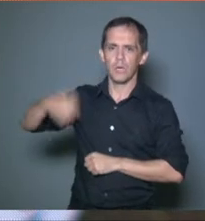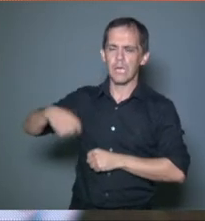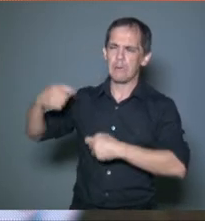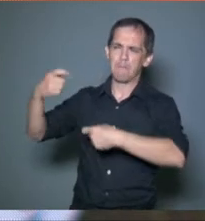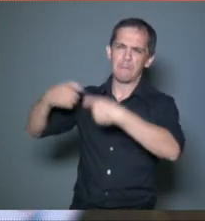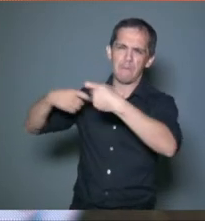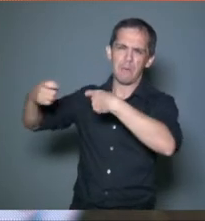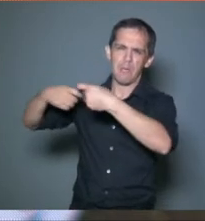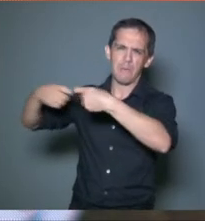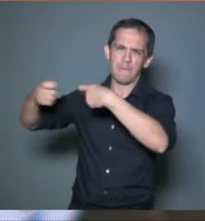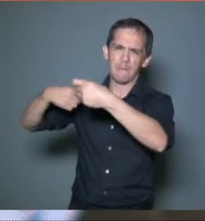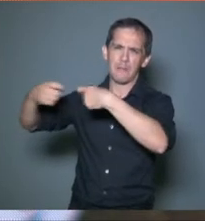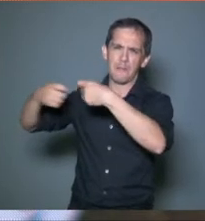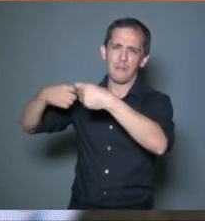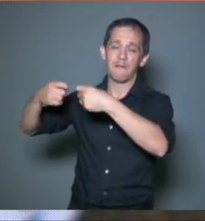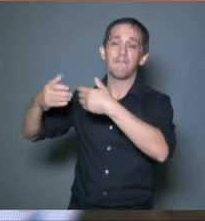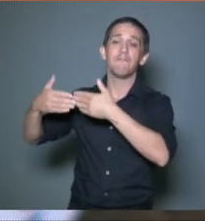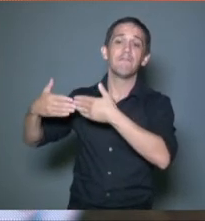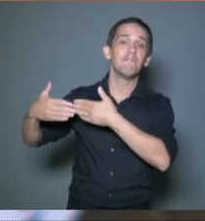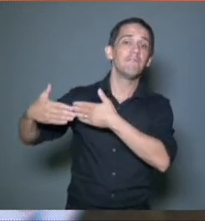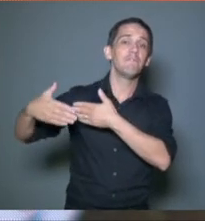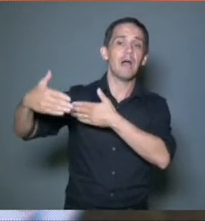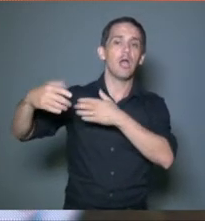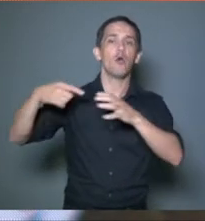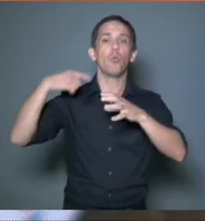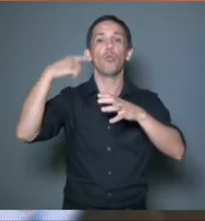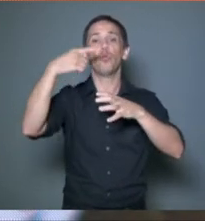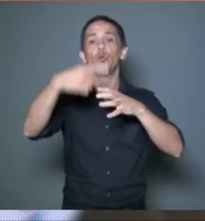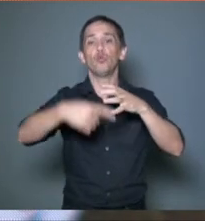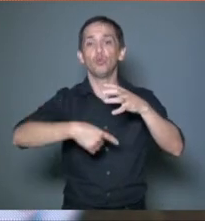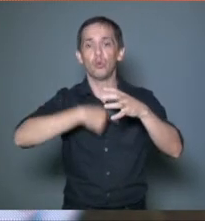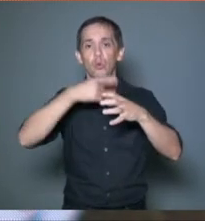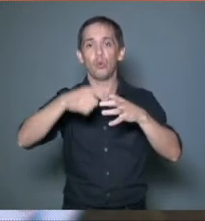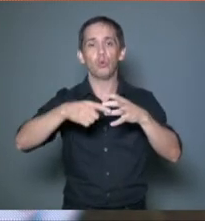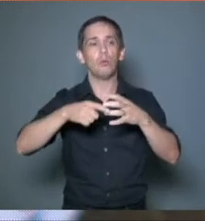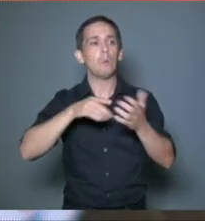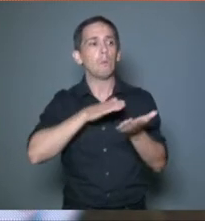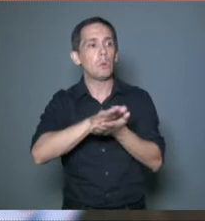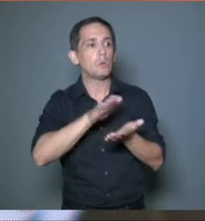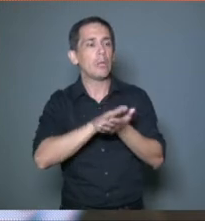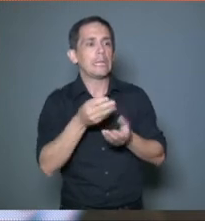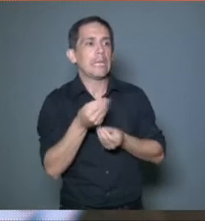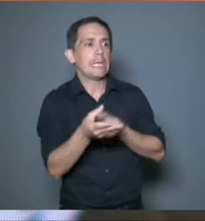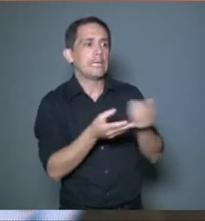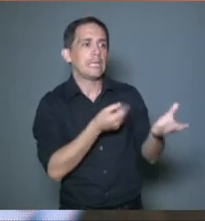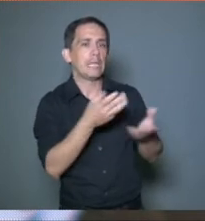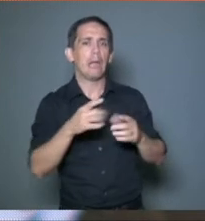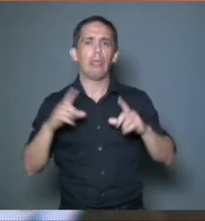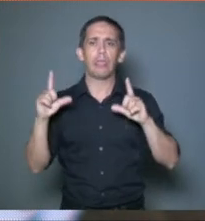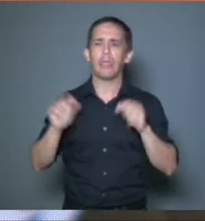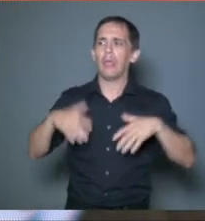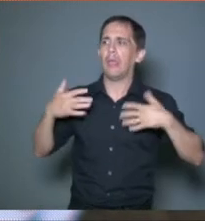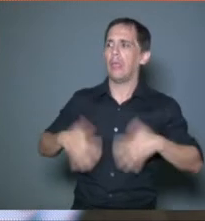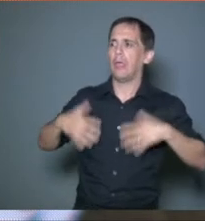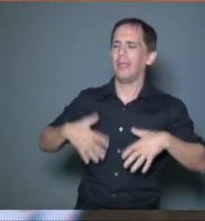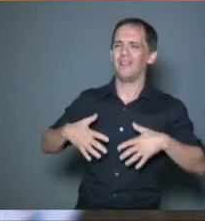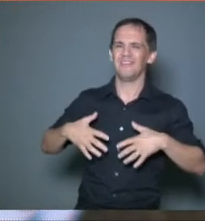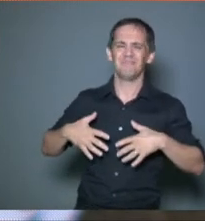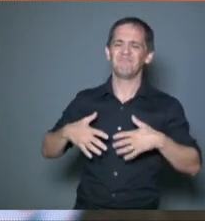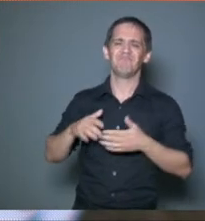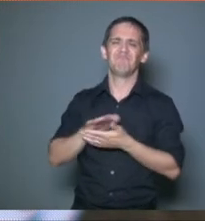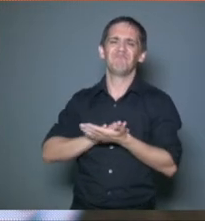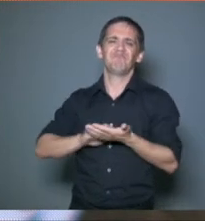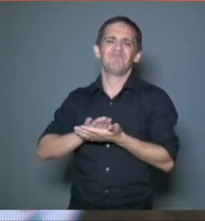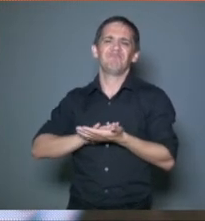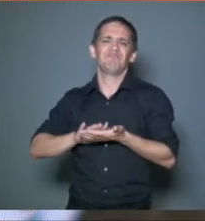supply difficulty from Russia and Belarus will generate a lack of supply? No,